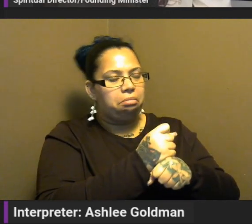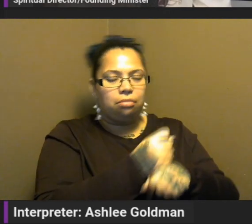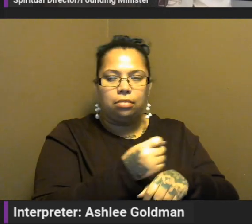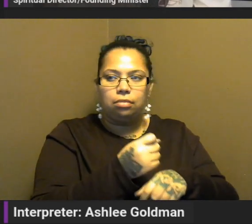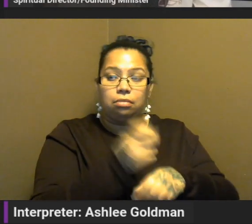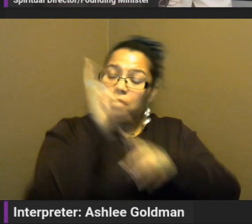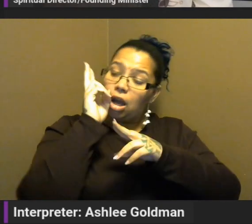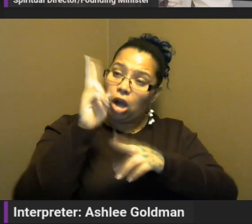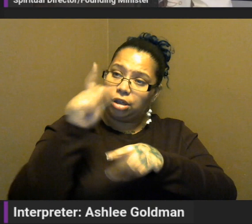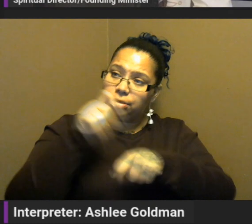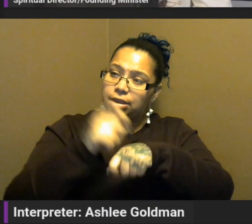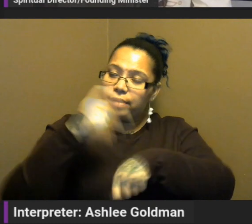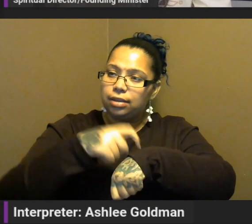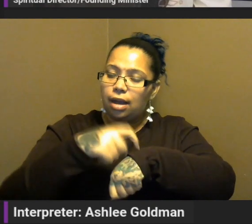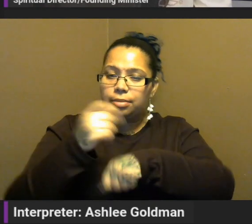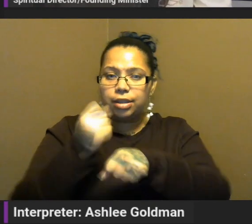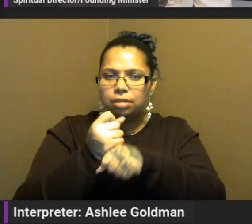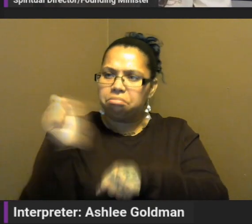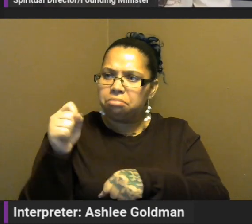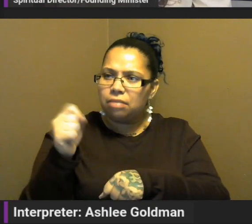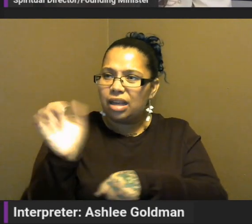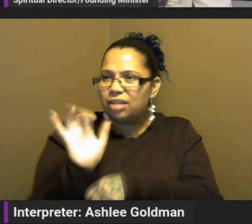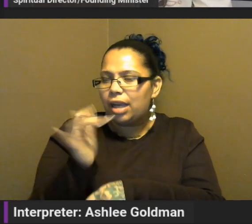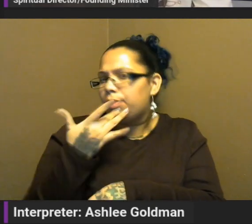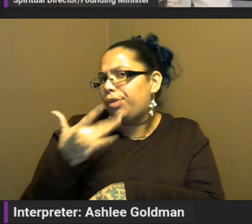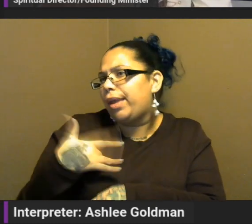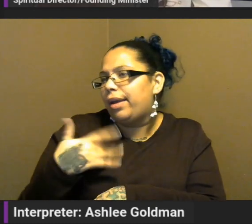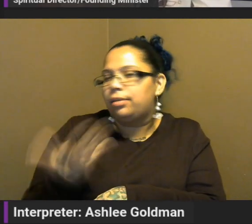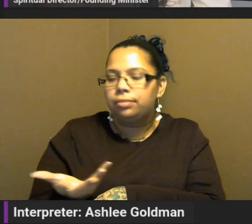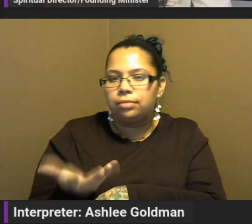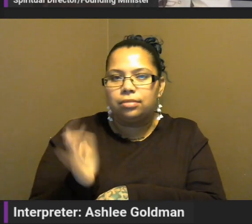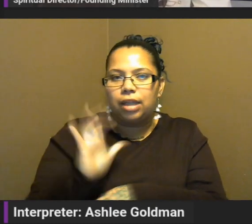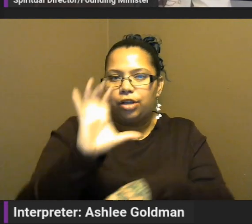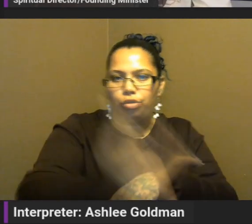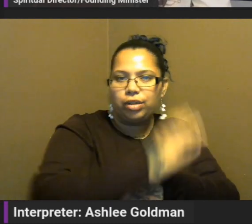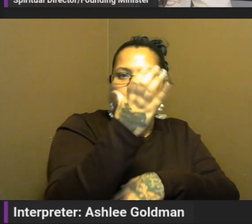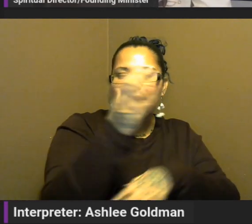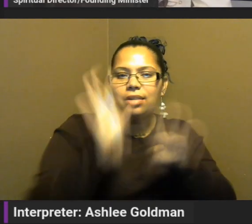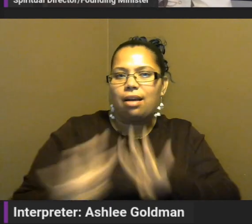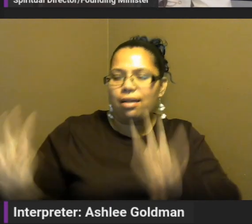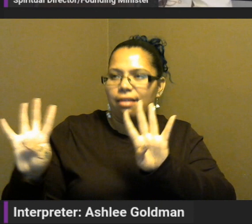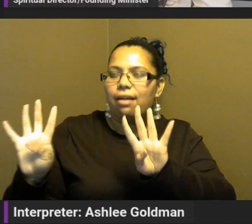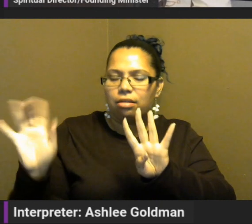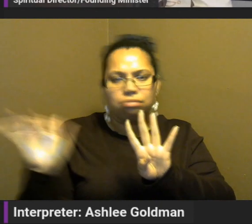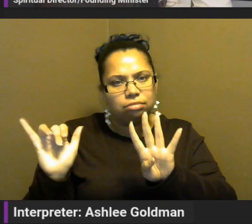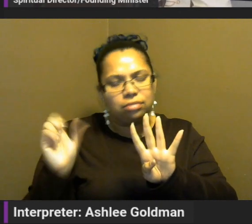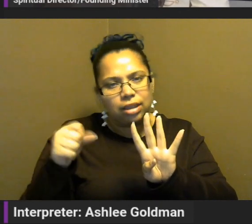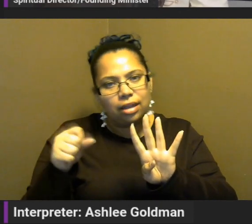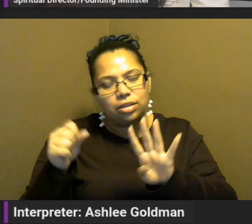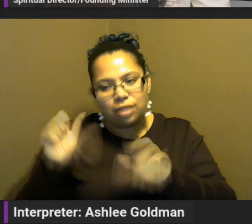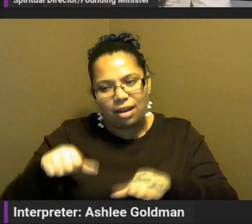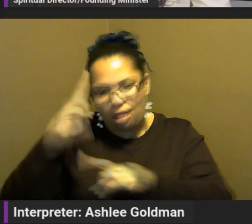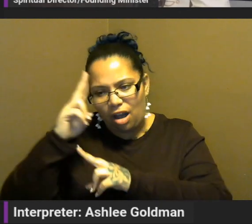of year, such as a birthday, such as a Christmas, a Hanukkah, such as we can honor